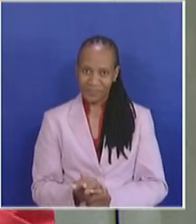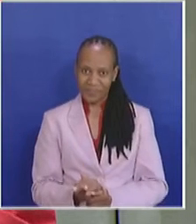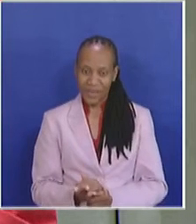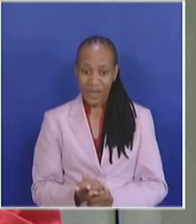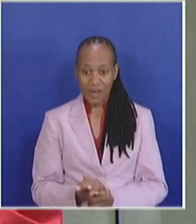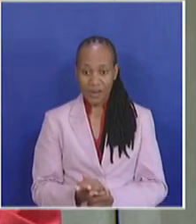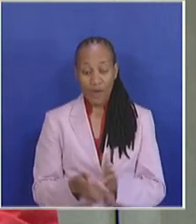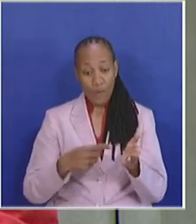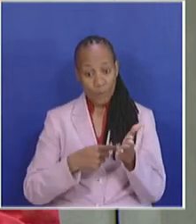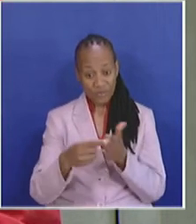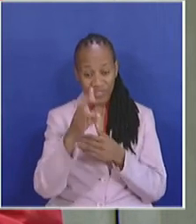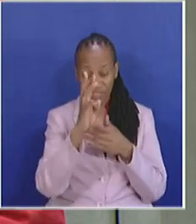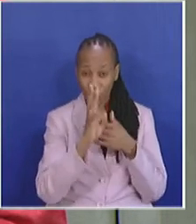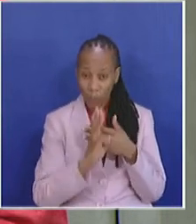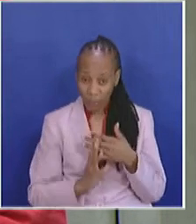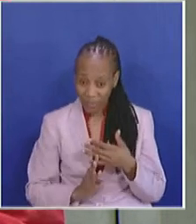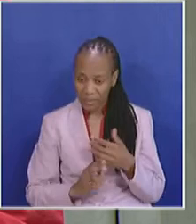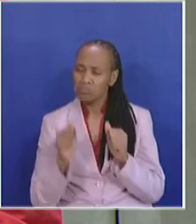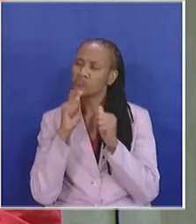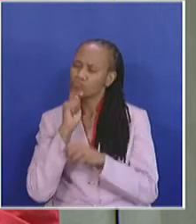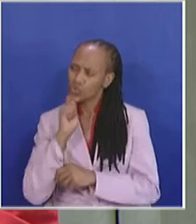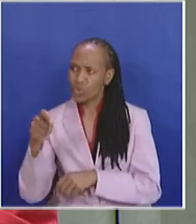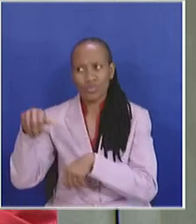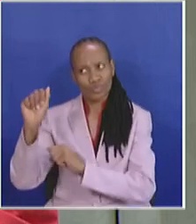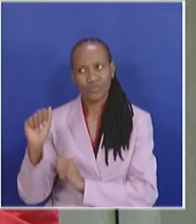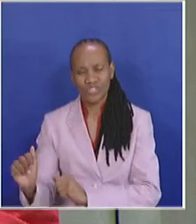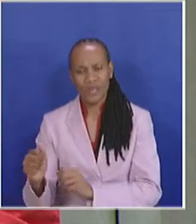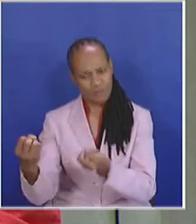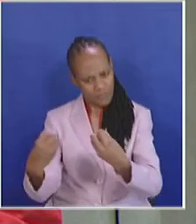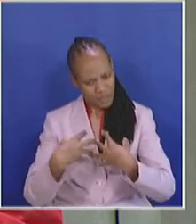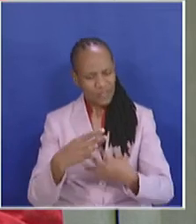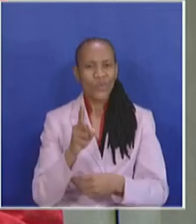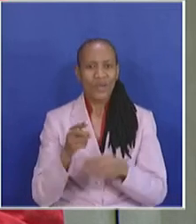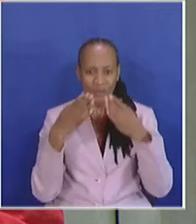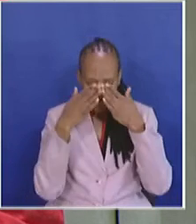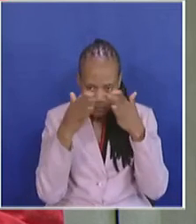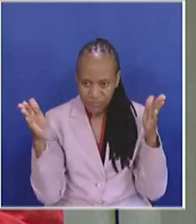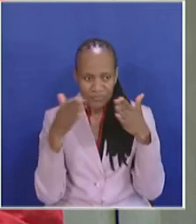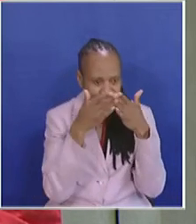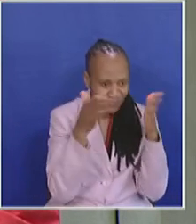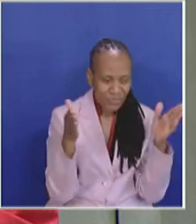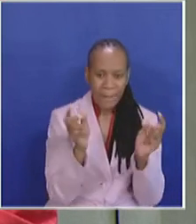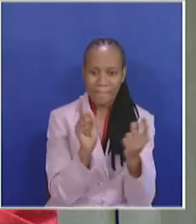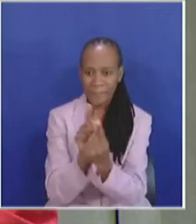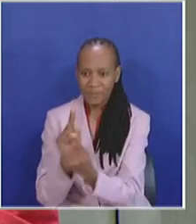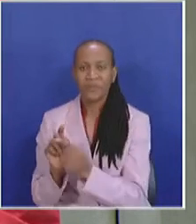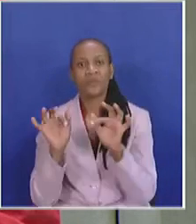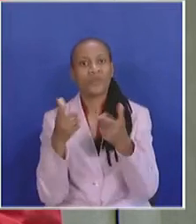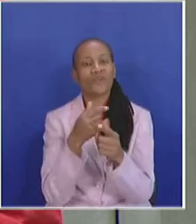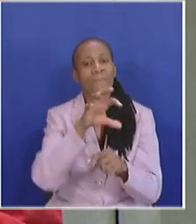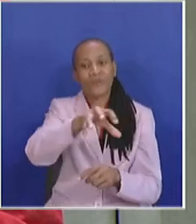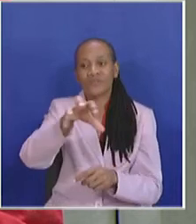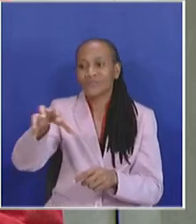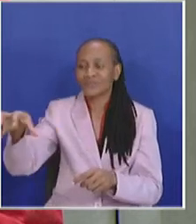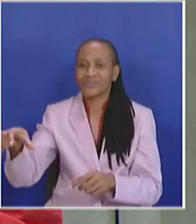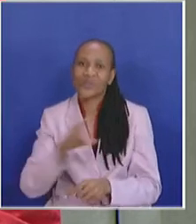Provincial Week has indeed, Honorable Chair, offered us the window of opportunity to meet the provincial leadership, such